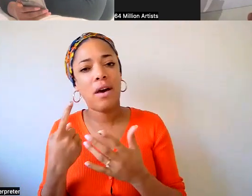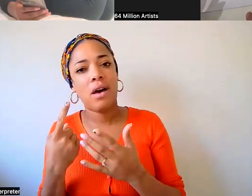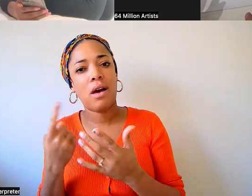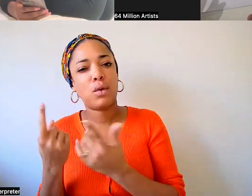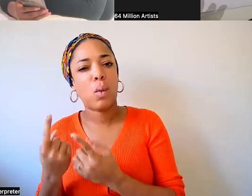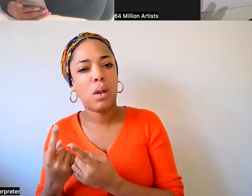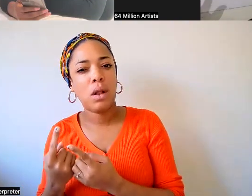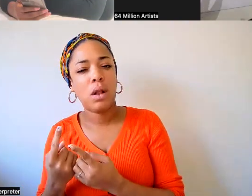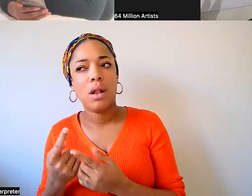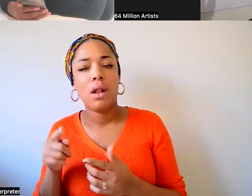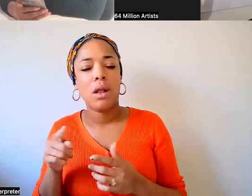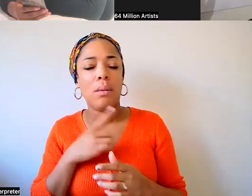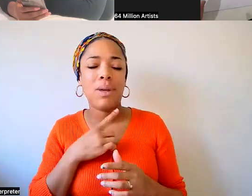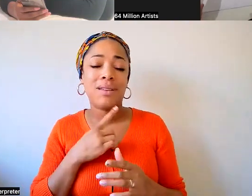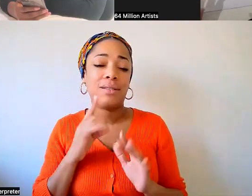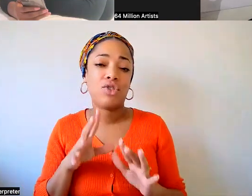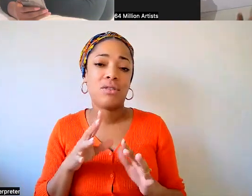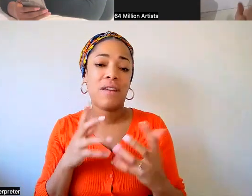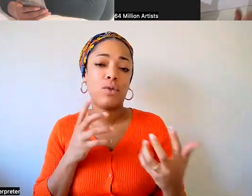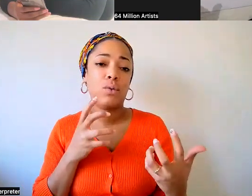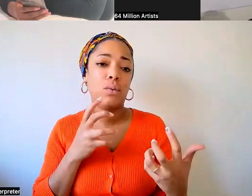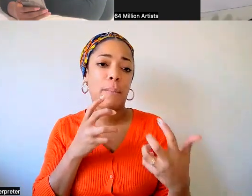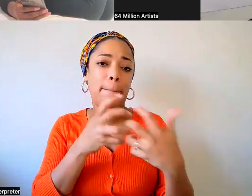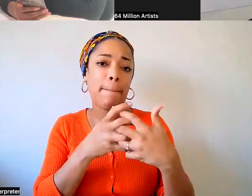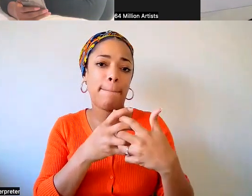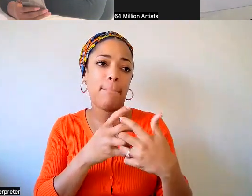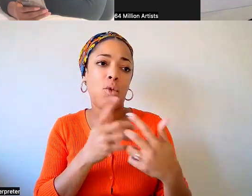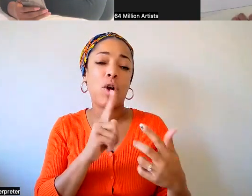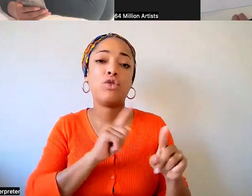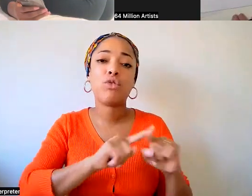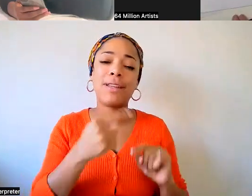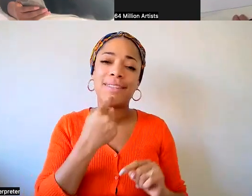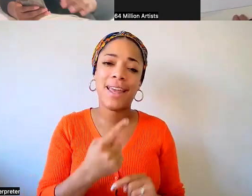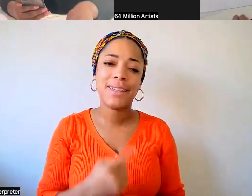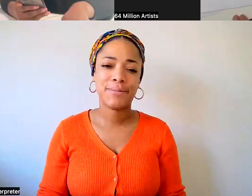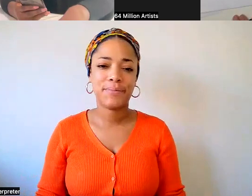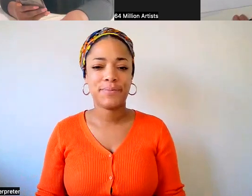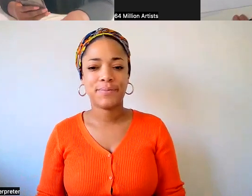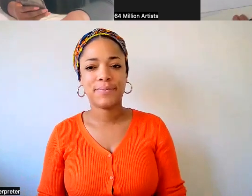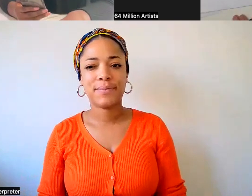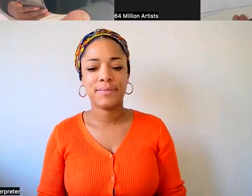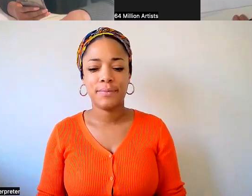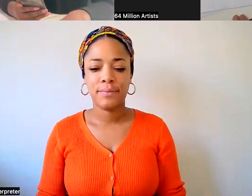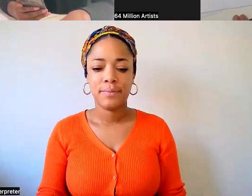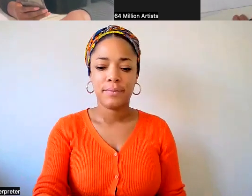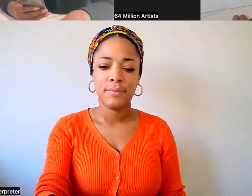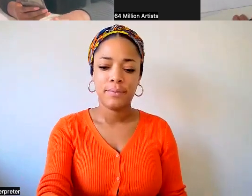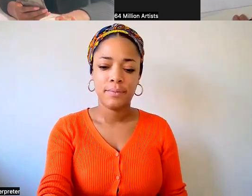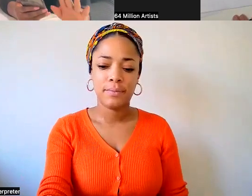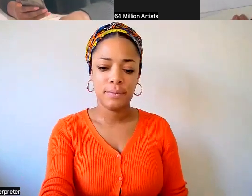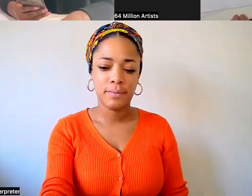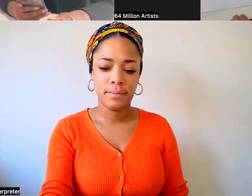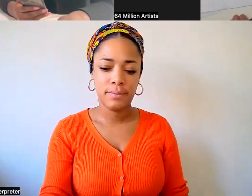writing about, and fit the words you want to use. Yeah? Great. Good answer. We have another question.